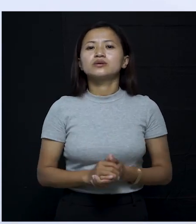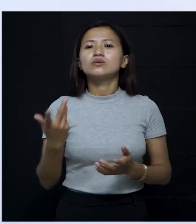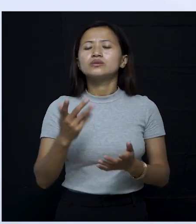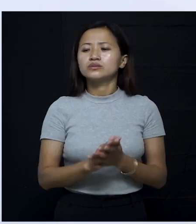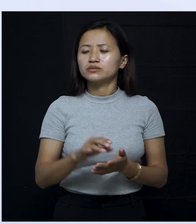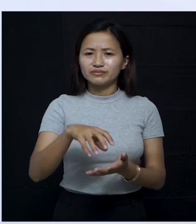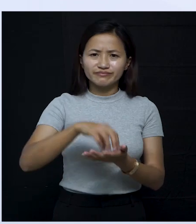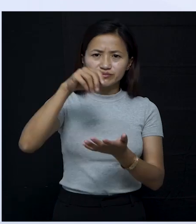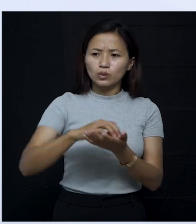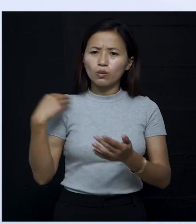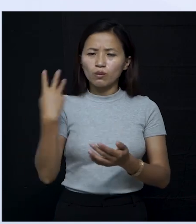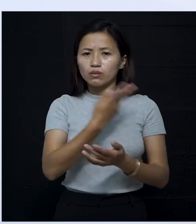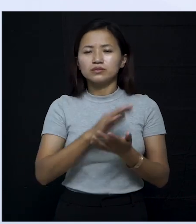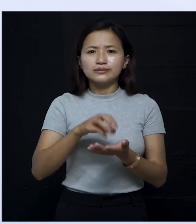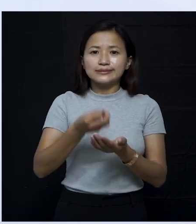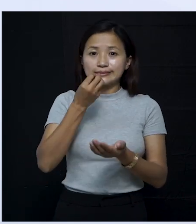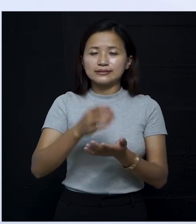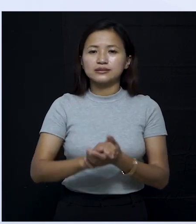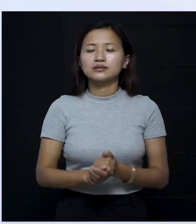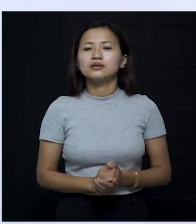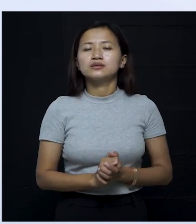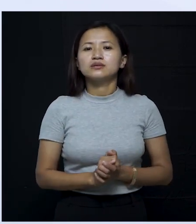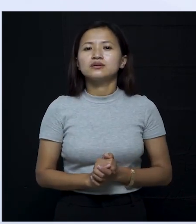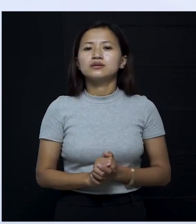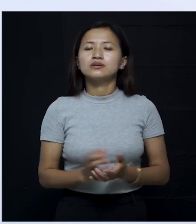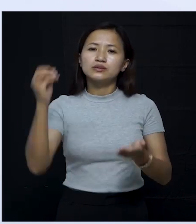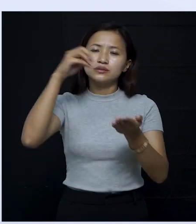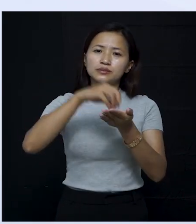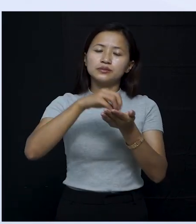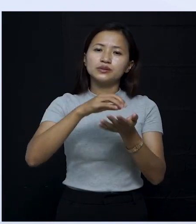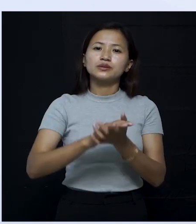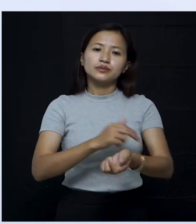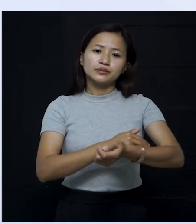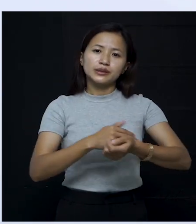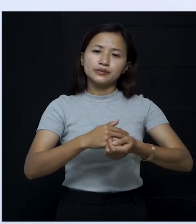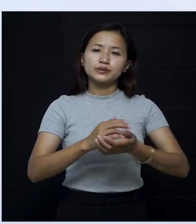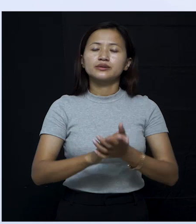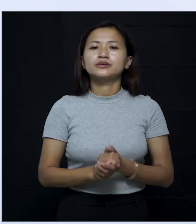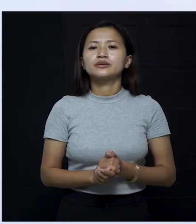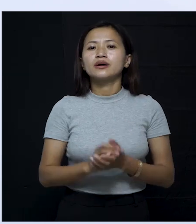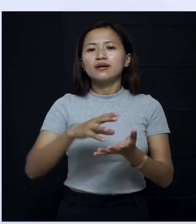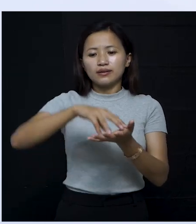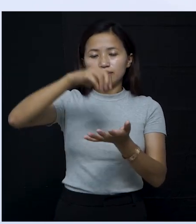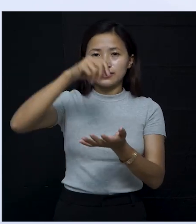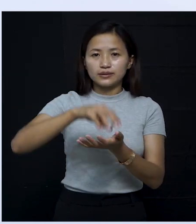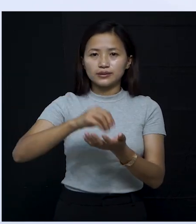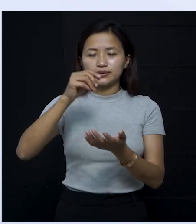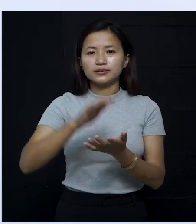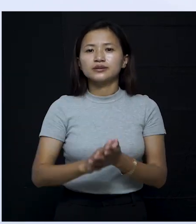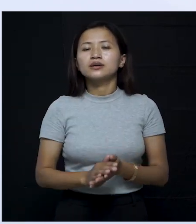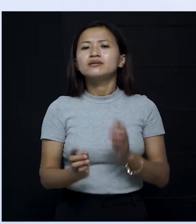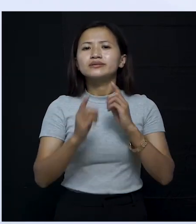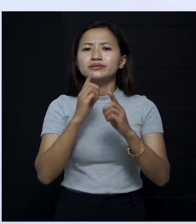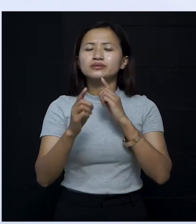we all take, isn't it? So you write the you write the name, sorry, okay, rice. Then you